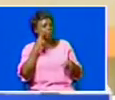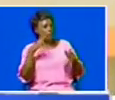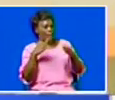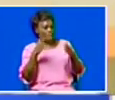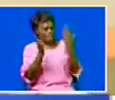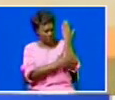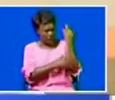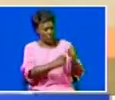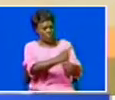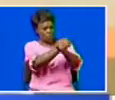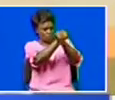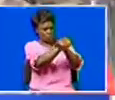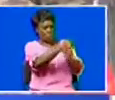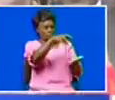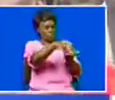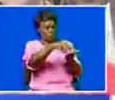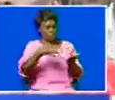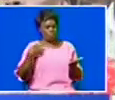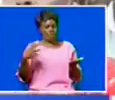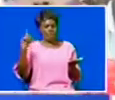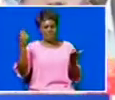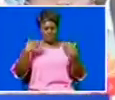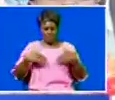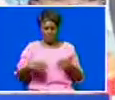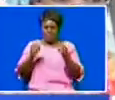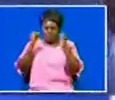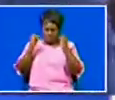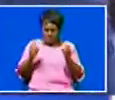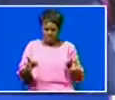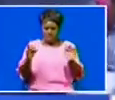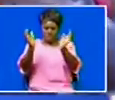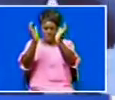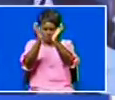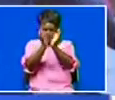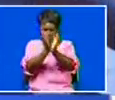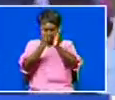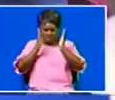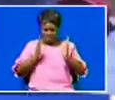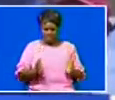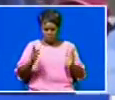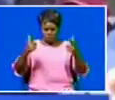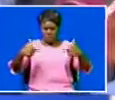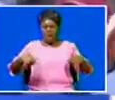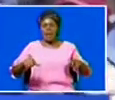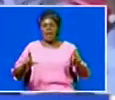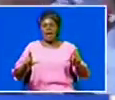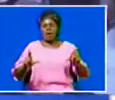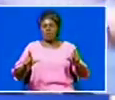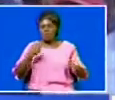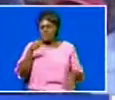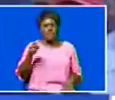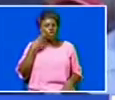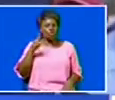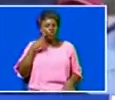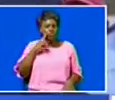Kazi yake ni kuchunga hali na mali ya Mkenya. Lakini kama wamemkamata yule ambaye alipitisha akasema hii